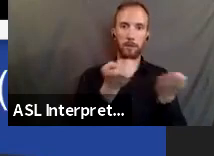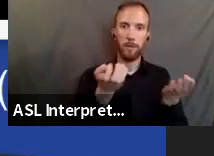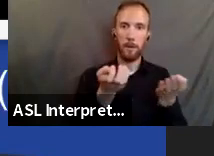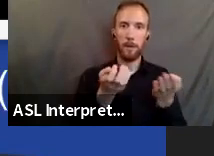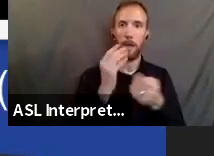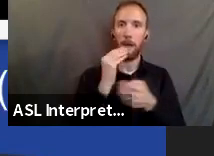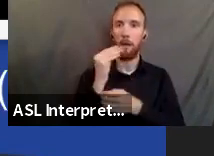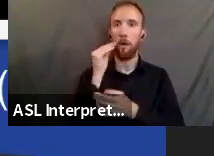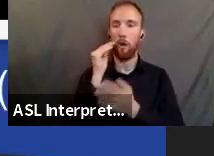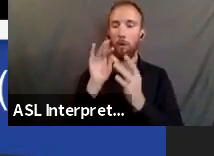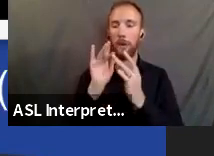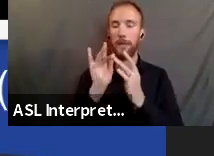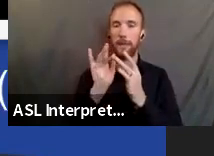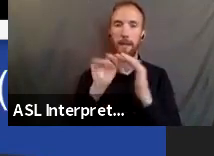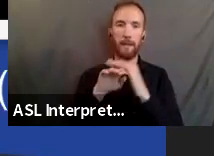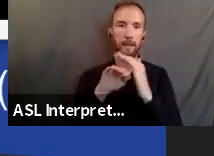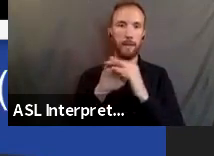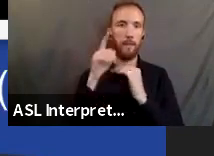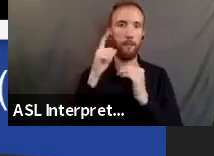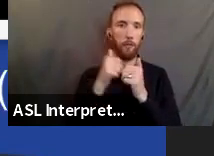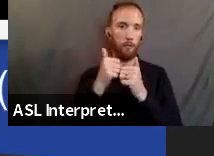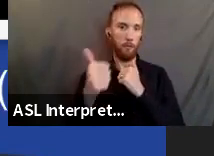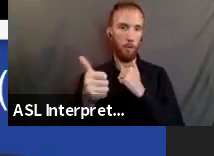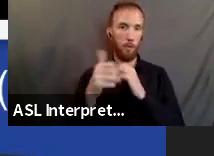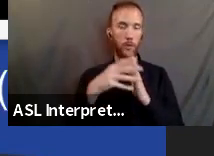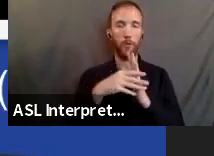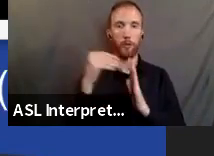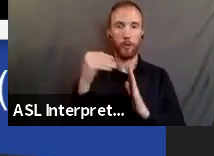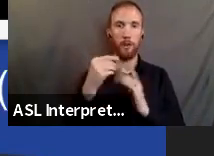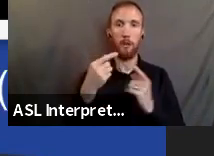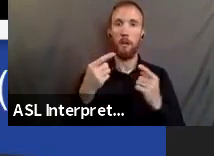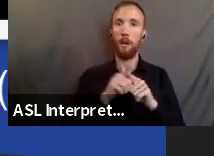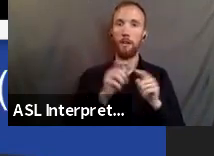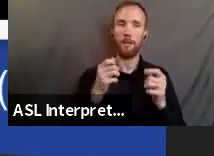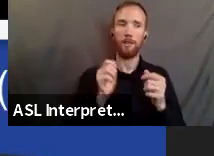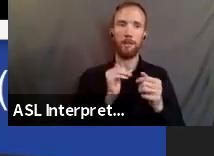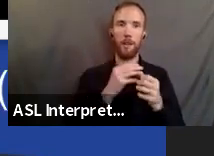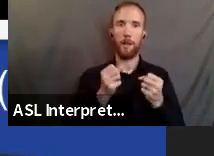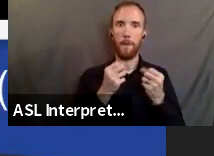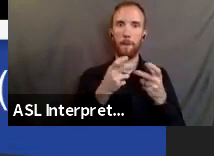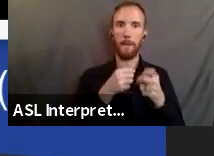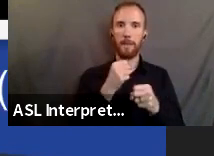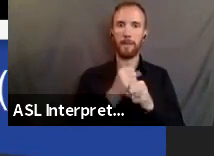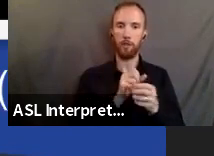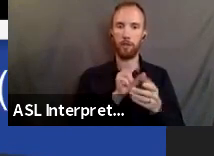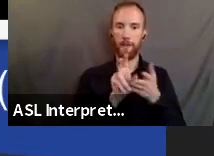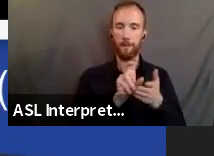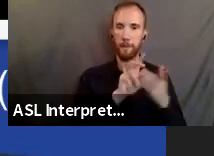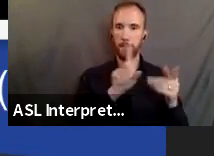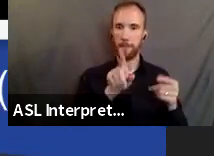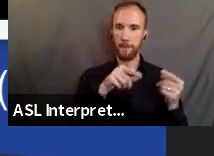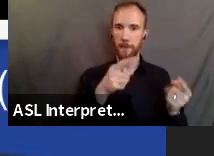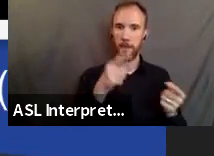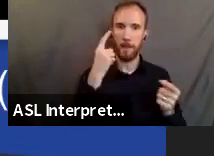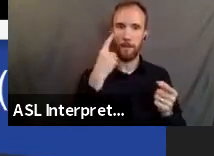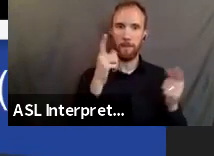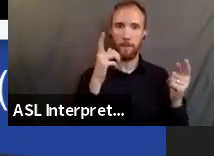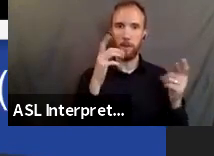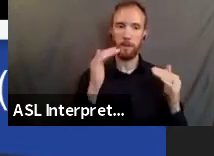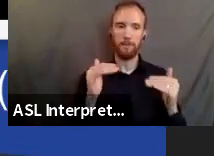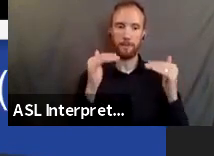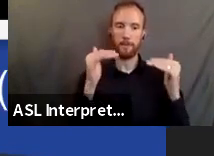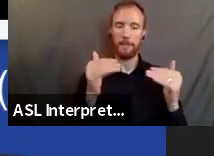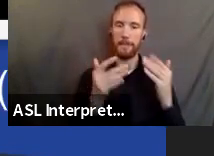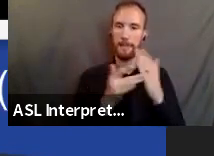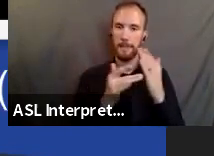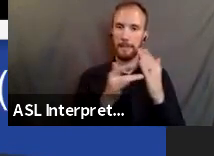support remote learning we are also continuing our multi-year investment to modernizing school technology and strengthen high-speed internet throughout the